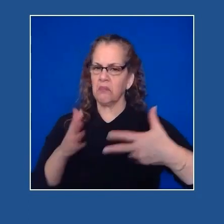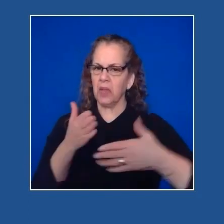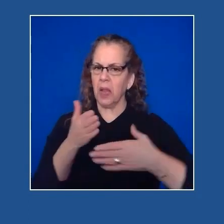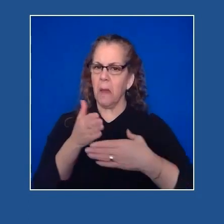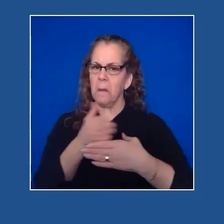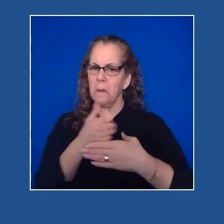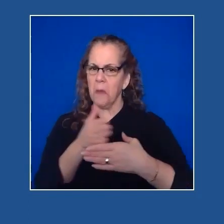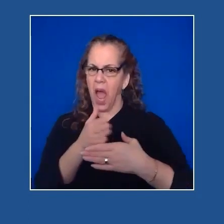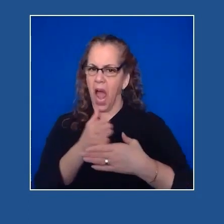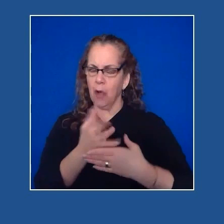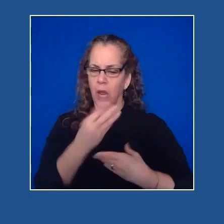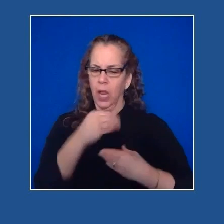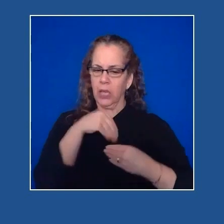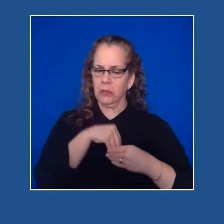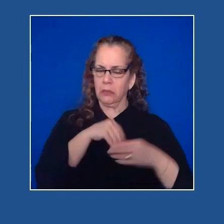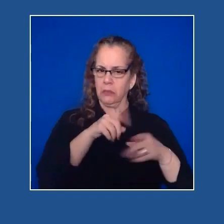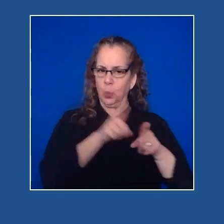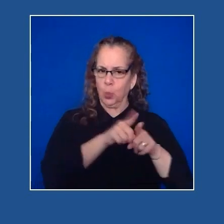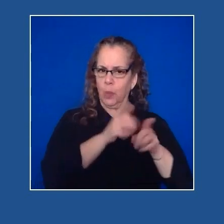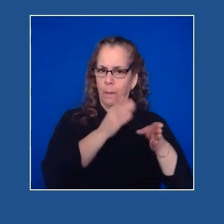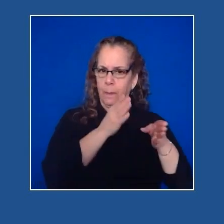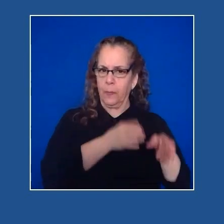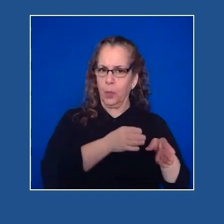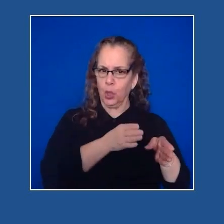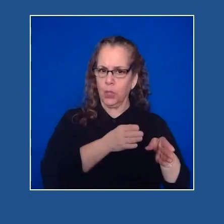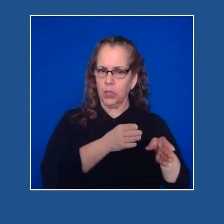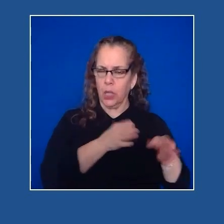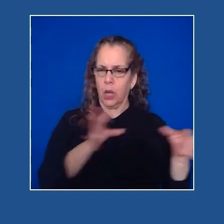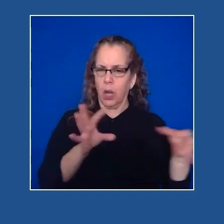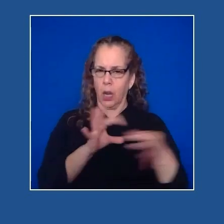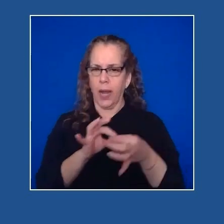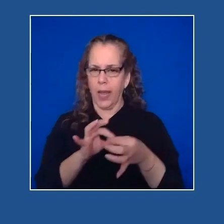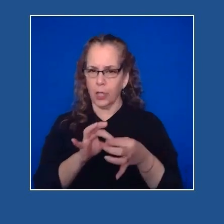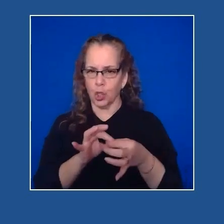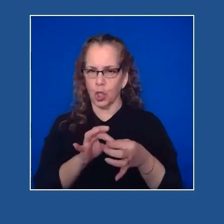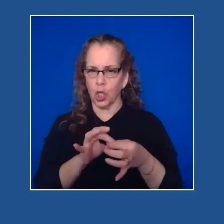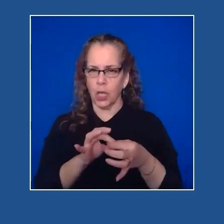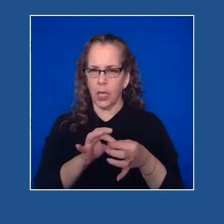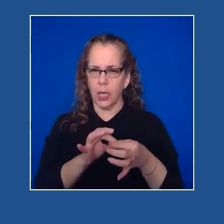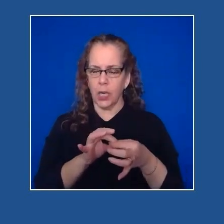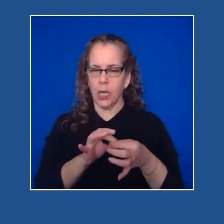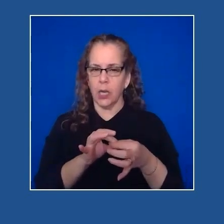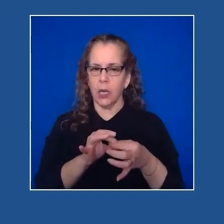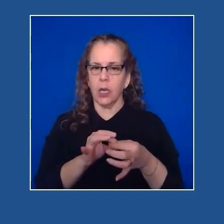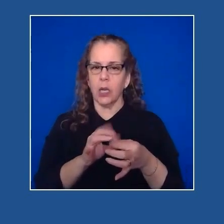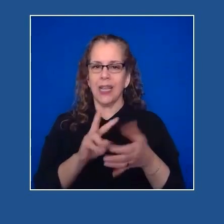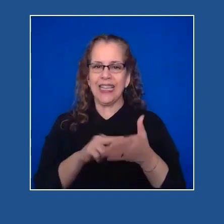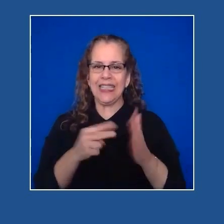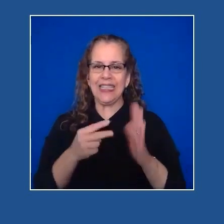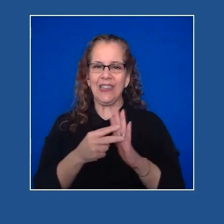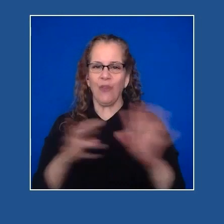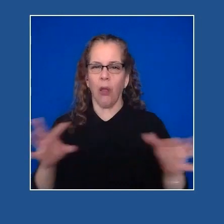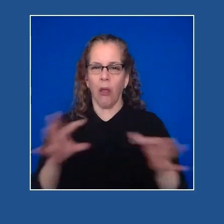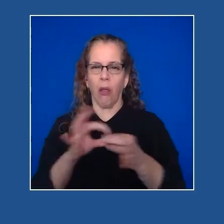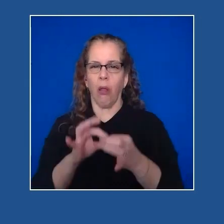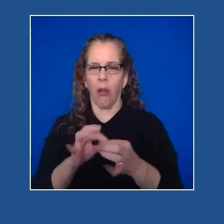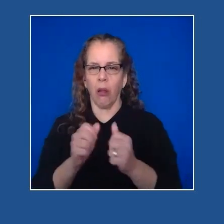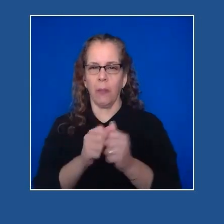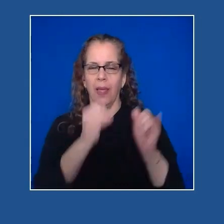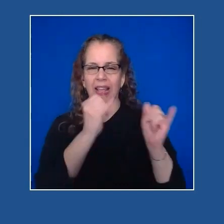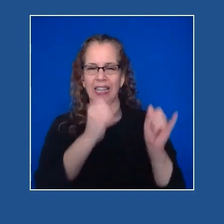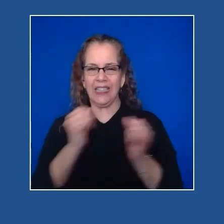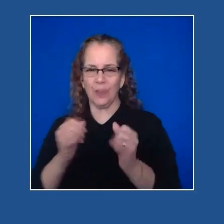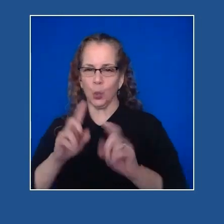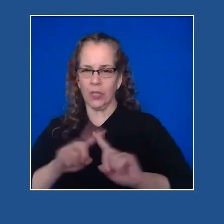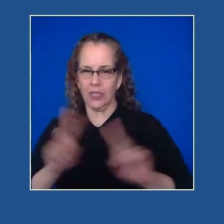within-person correlations. And within-person correlations have a little bit of a different meaning than the correlation among individual differences that most